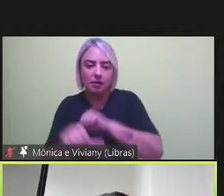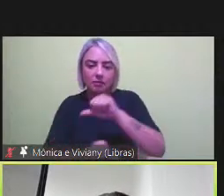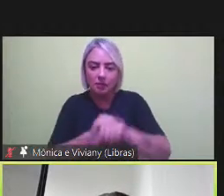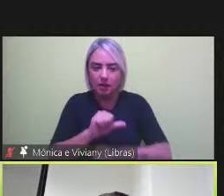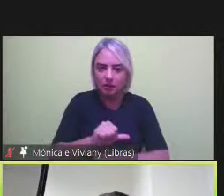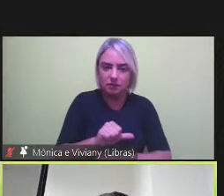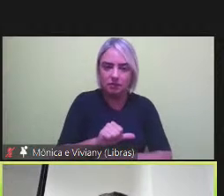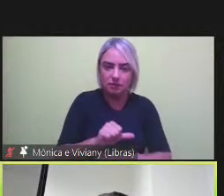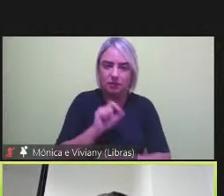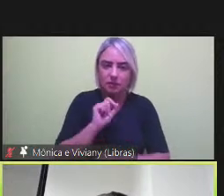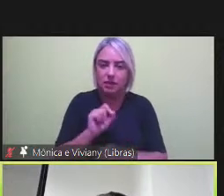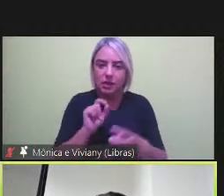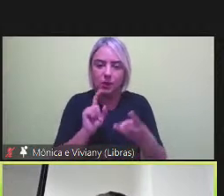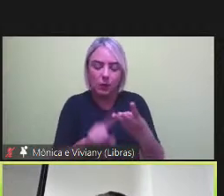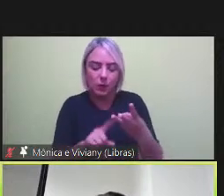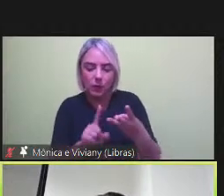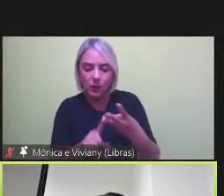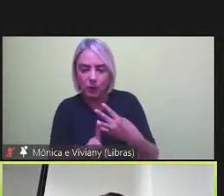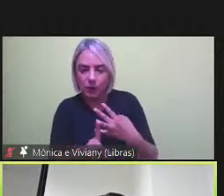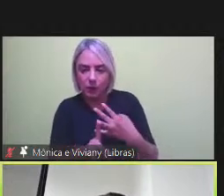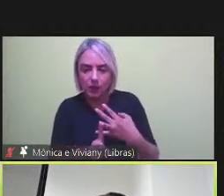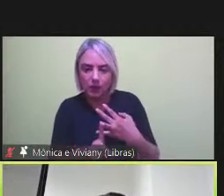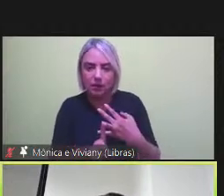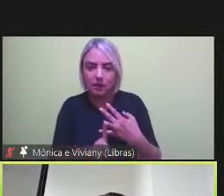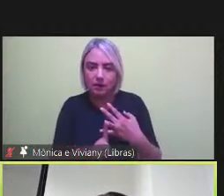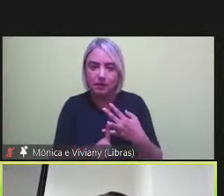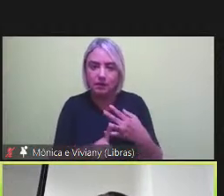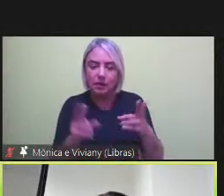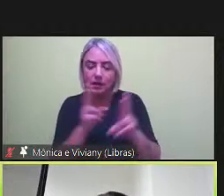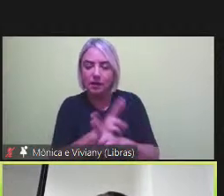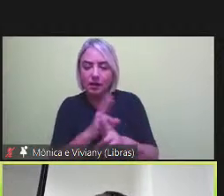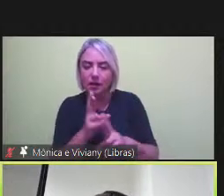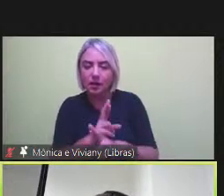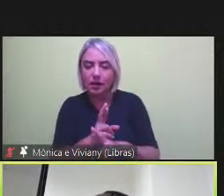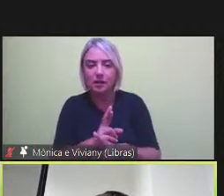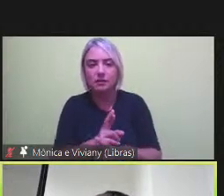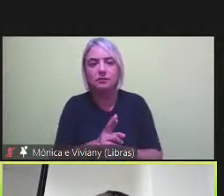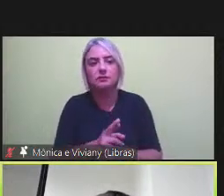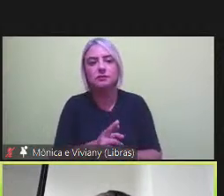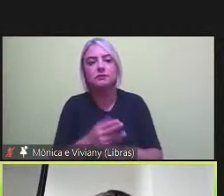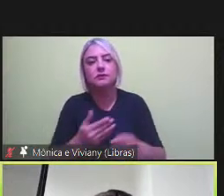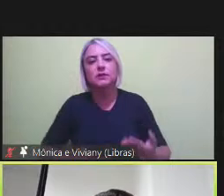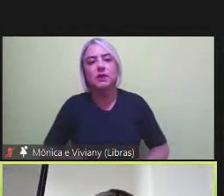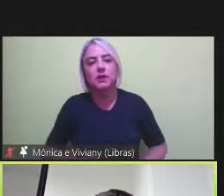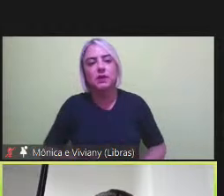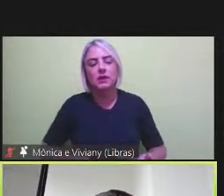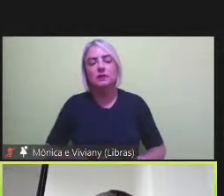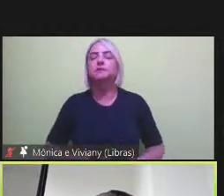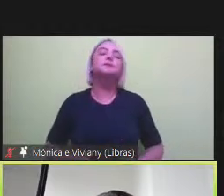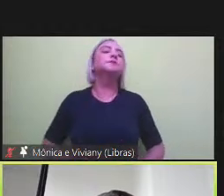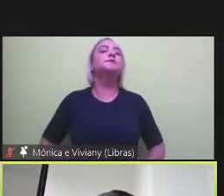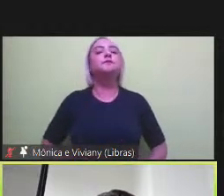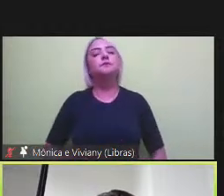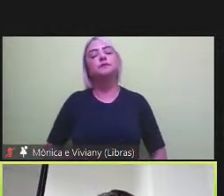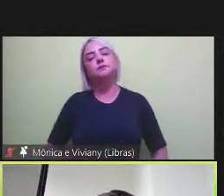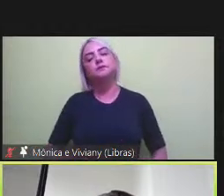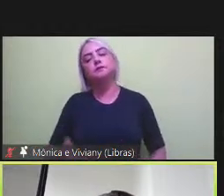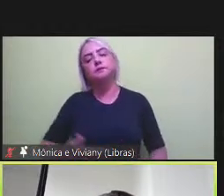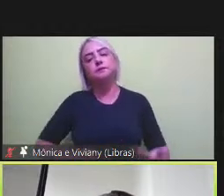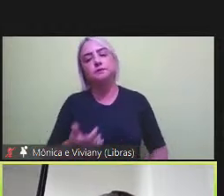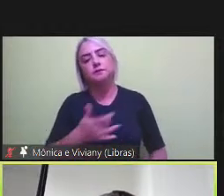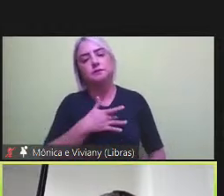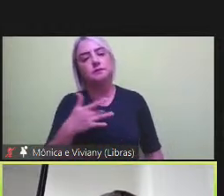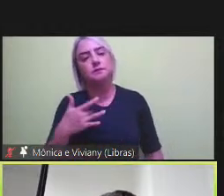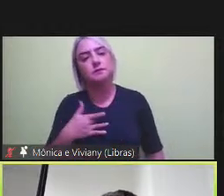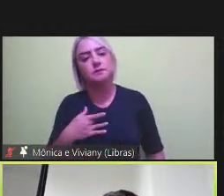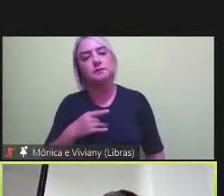which is the change of the environment. And the third one, it's connected to the intervention in